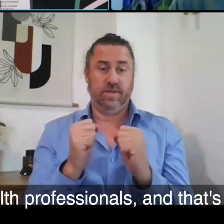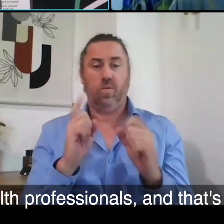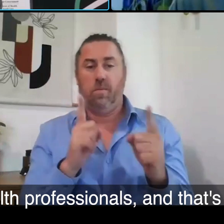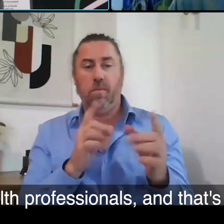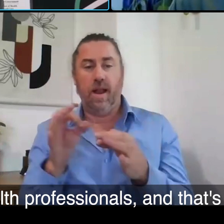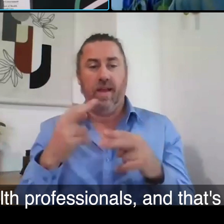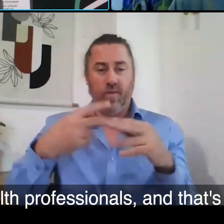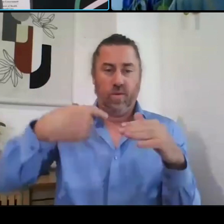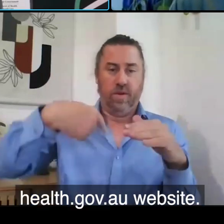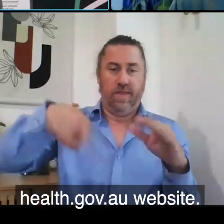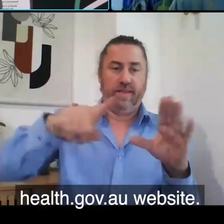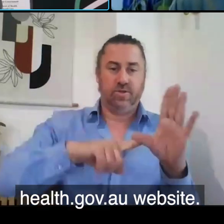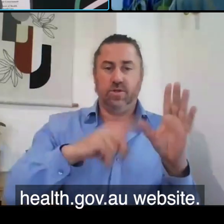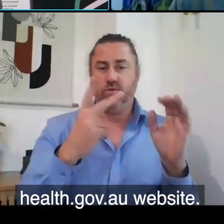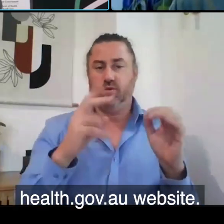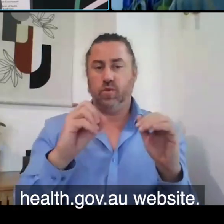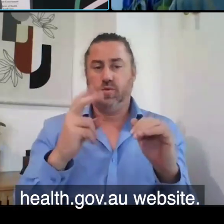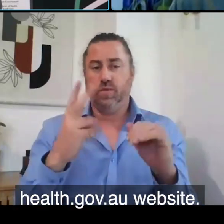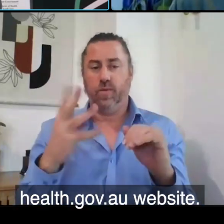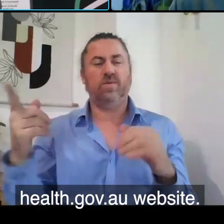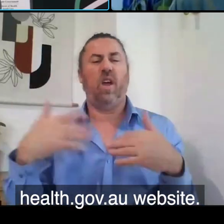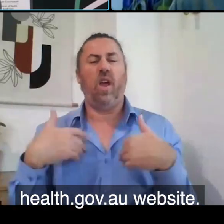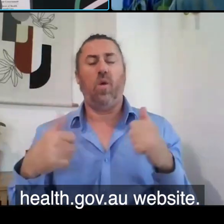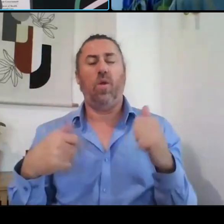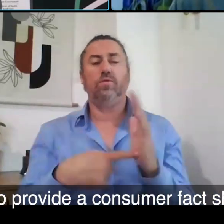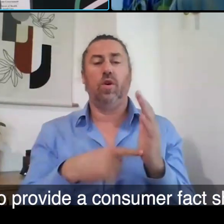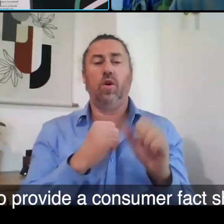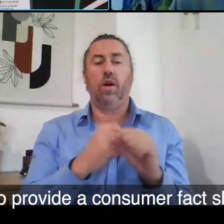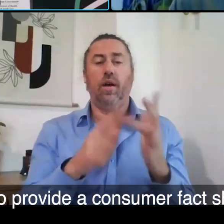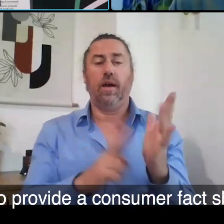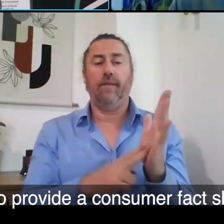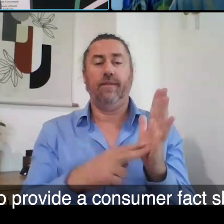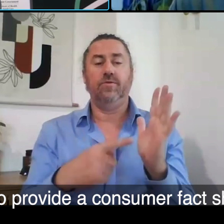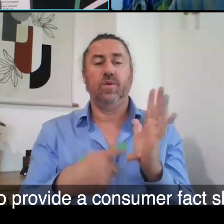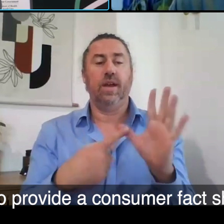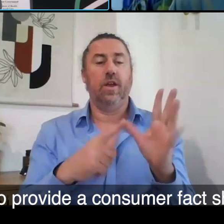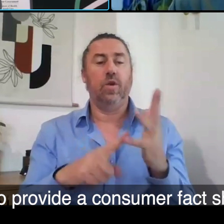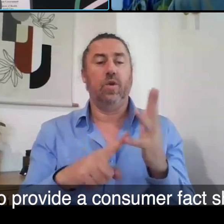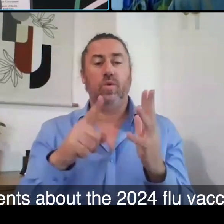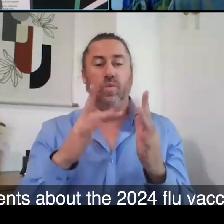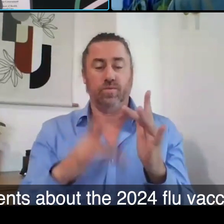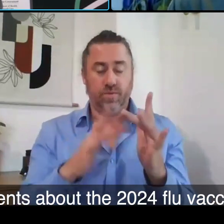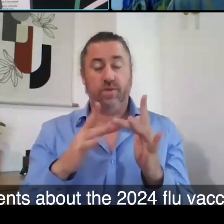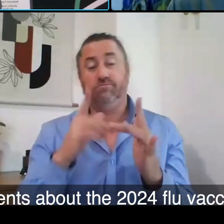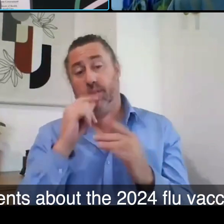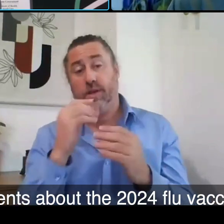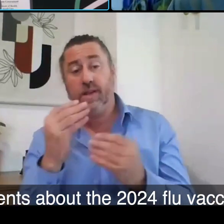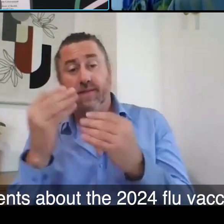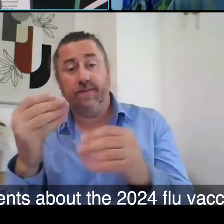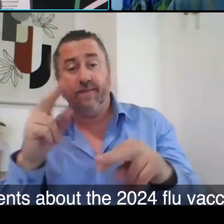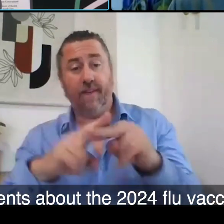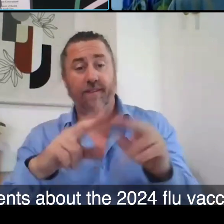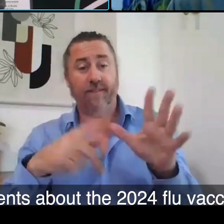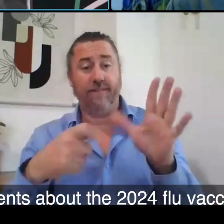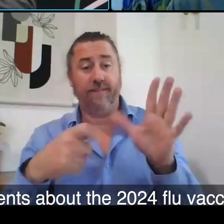for health professionals, and that's on the health.gov.au website. You can also provide a consumer fact sheet to your patients about